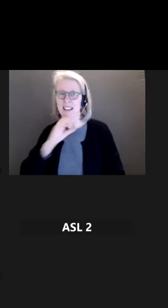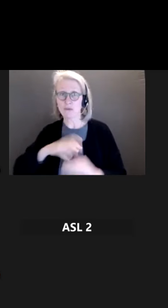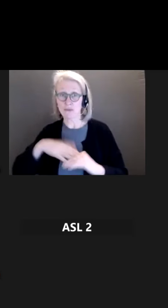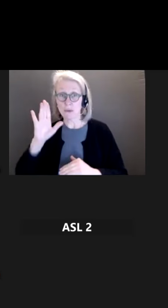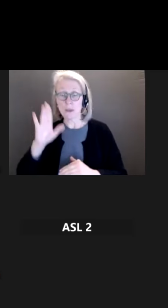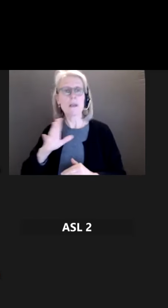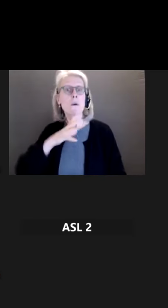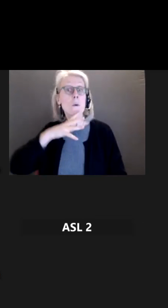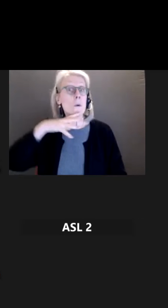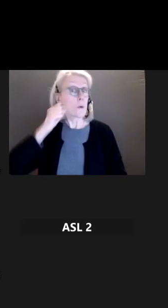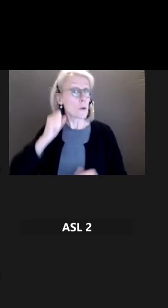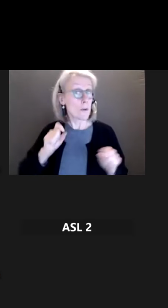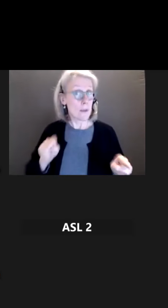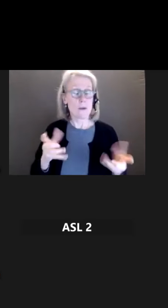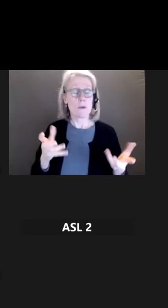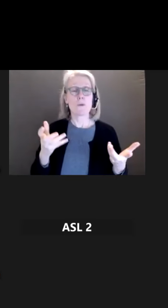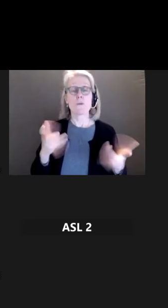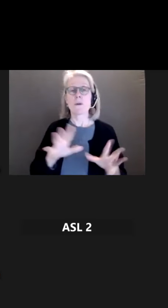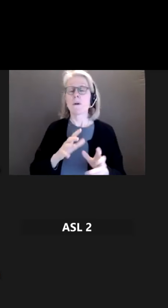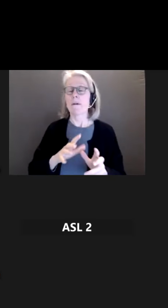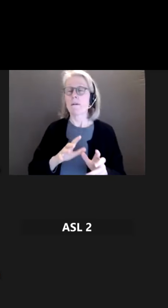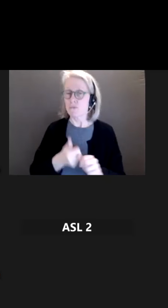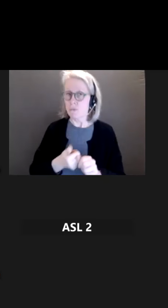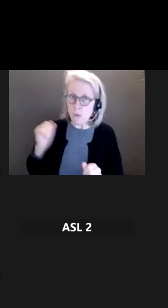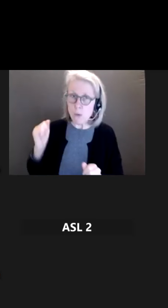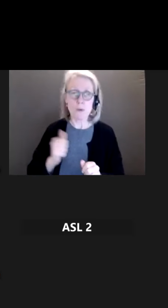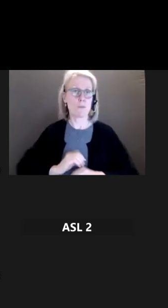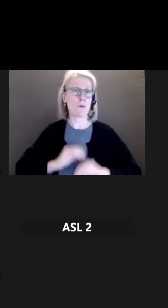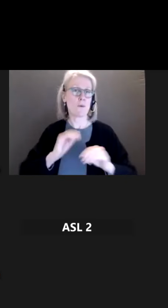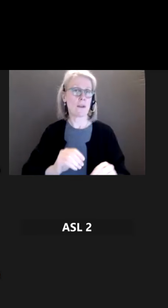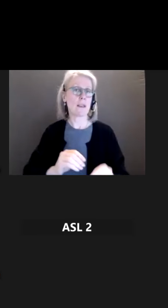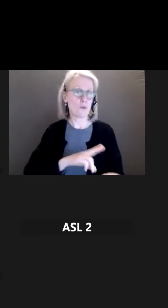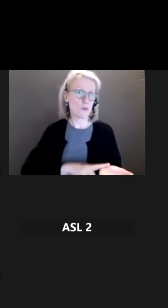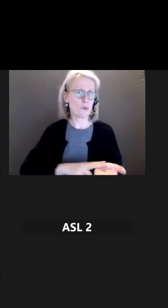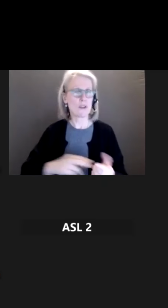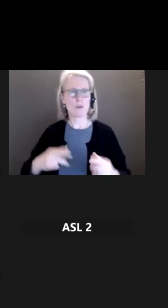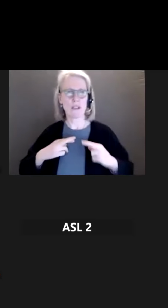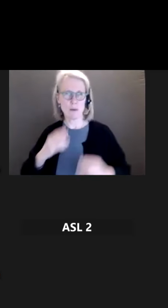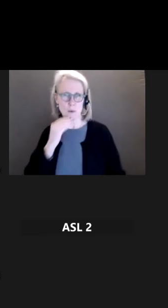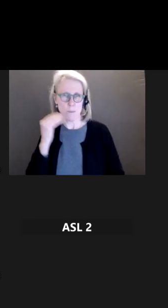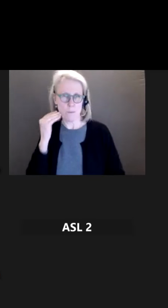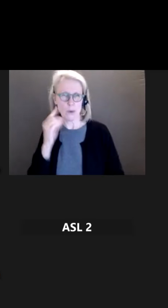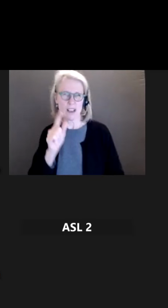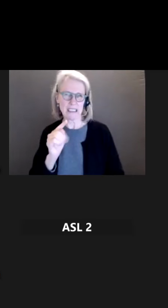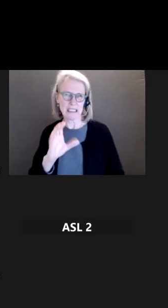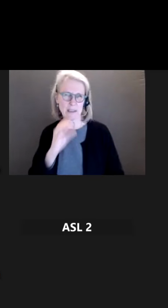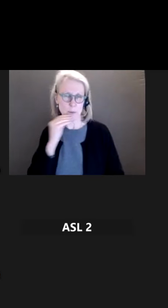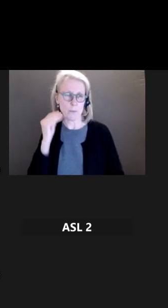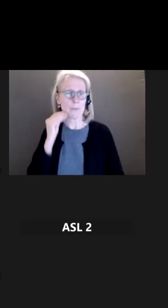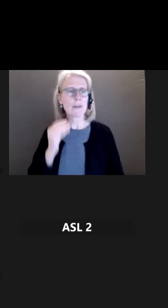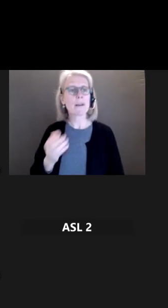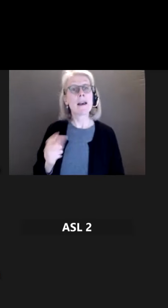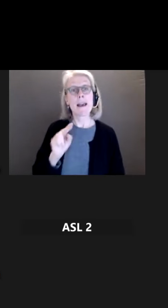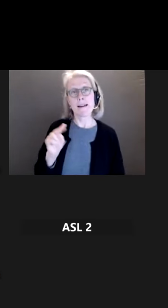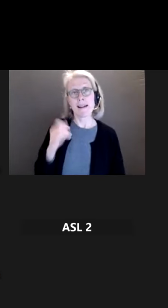they could to avoid moving into a long-term care home. And more recently, the NIA launched its first